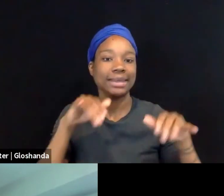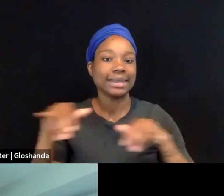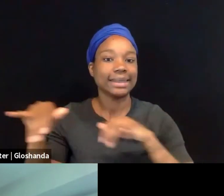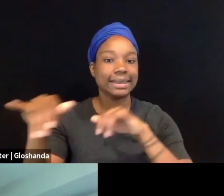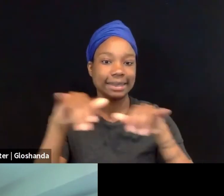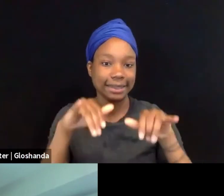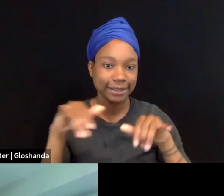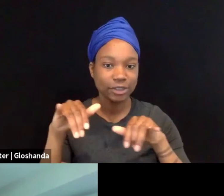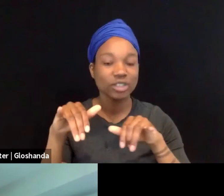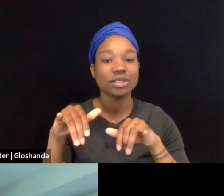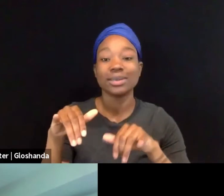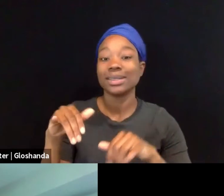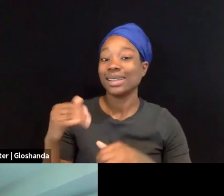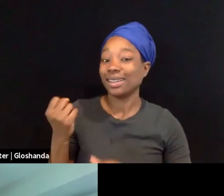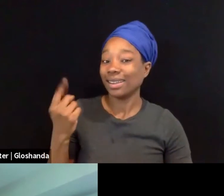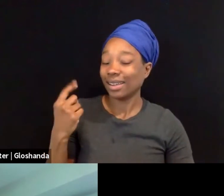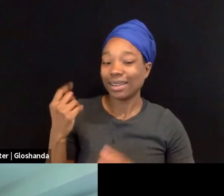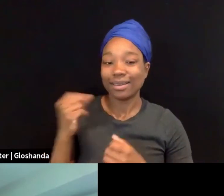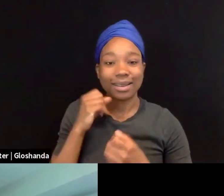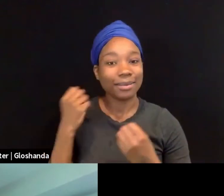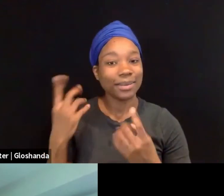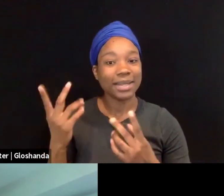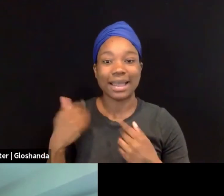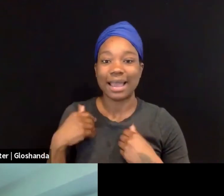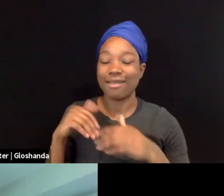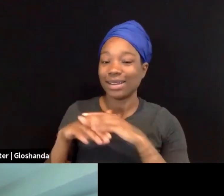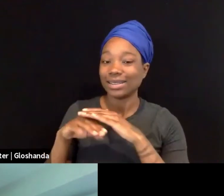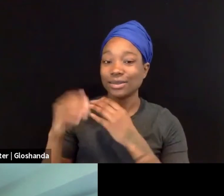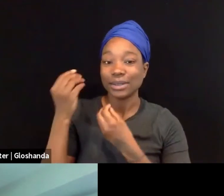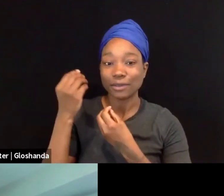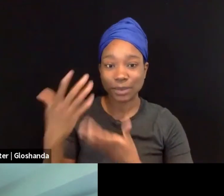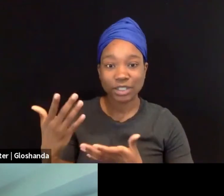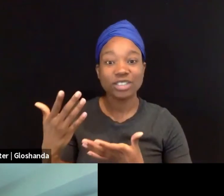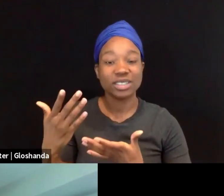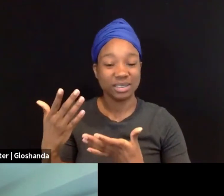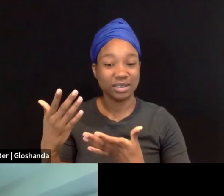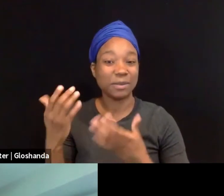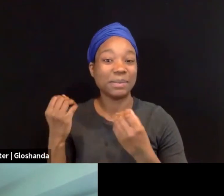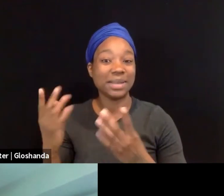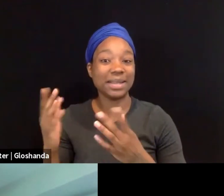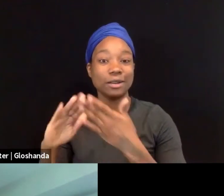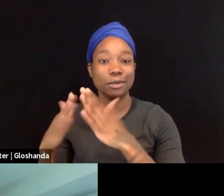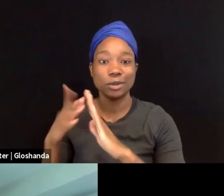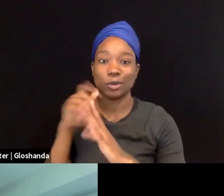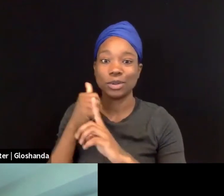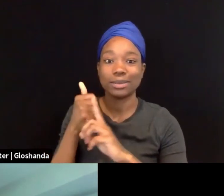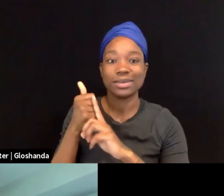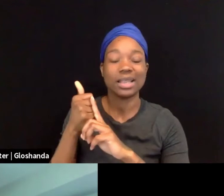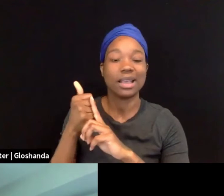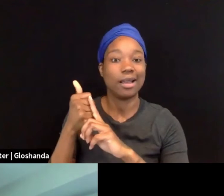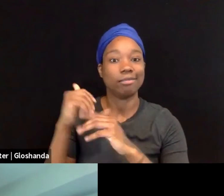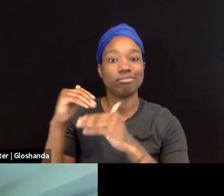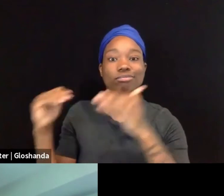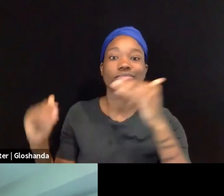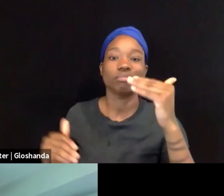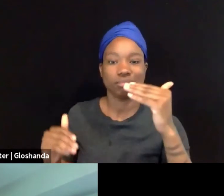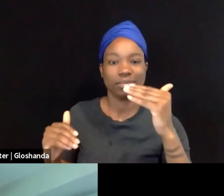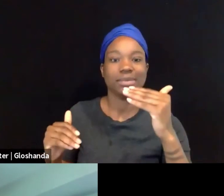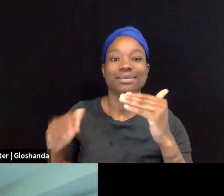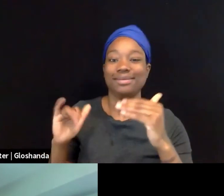code. And of course, bearing the brunt of natural disasters is only half the story. The second question is how communities